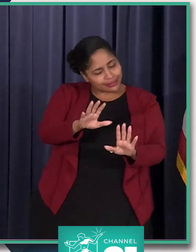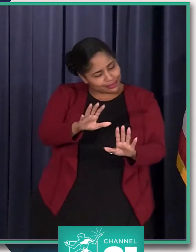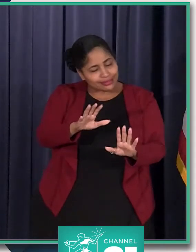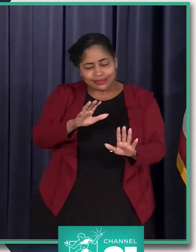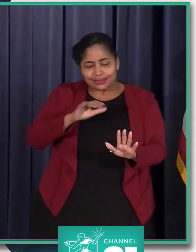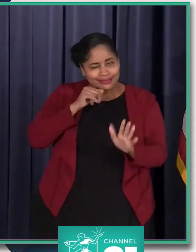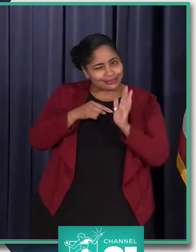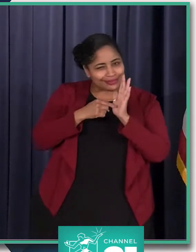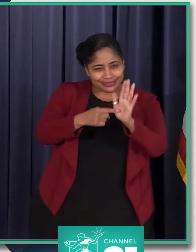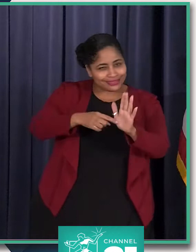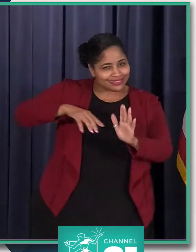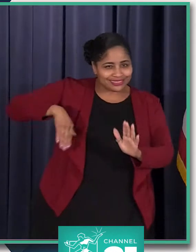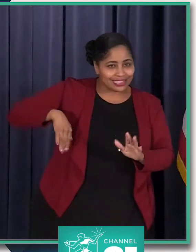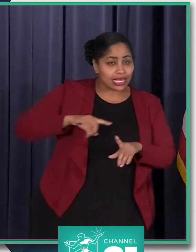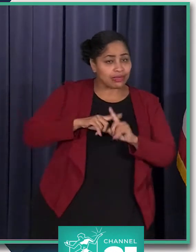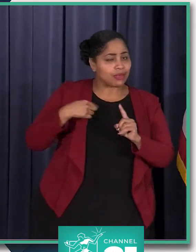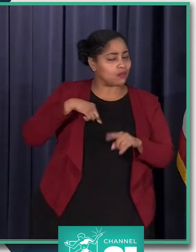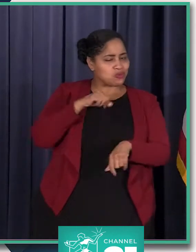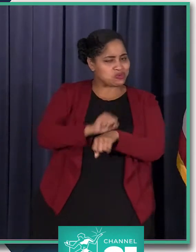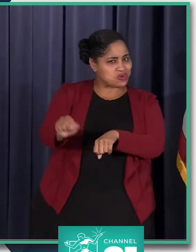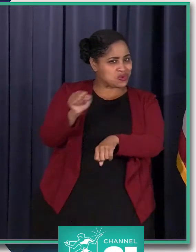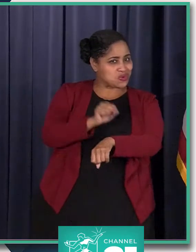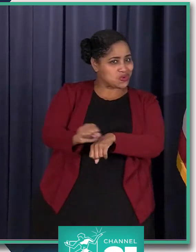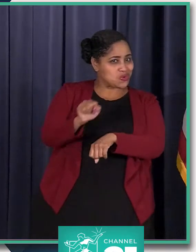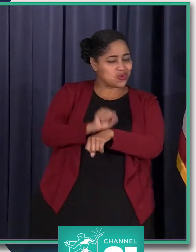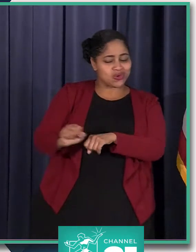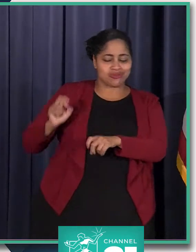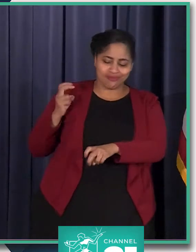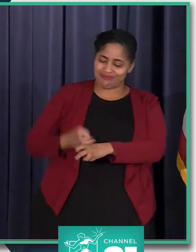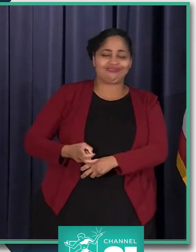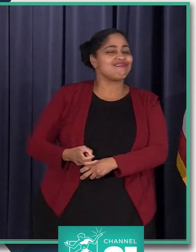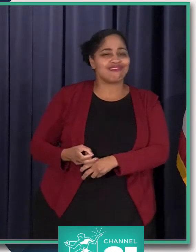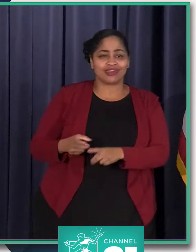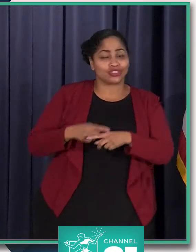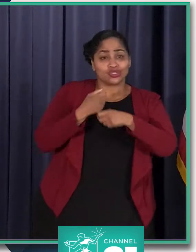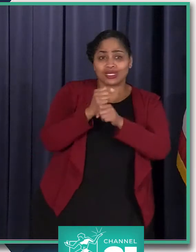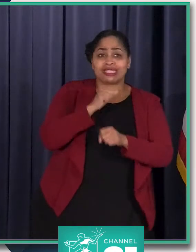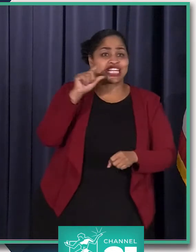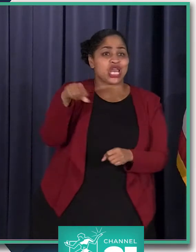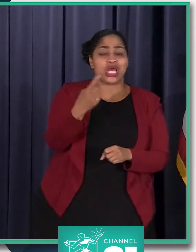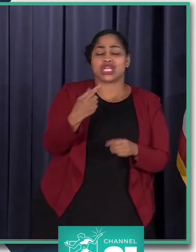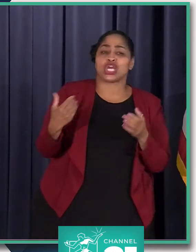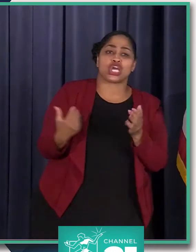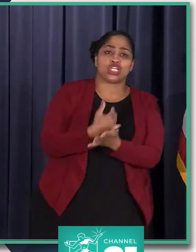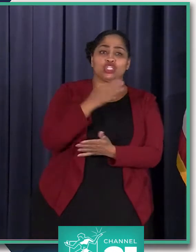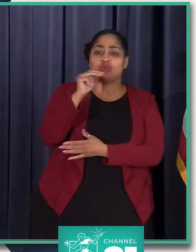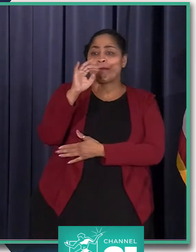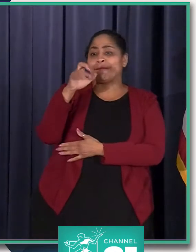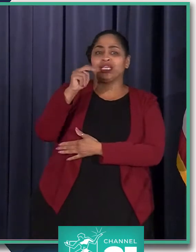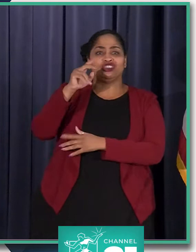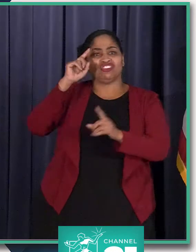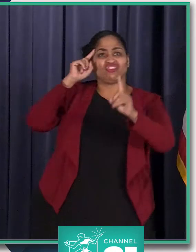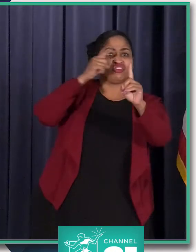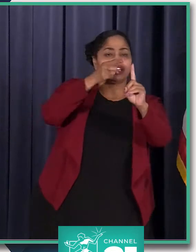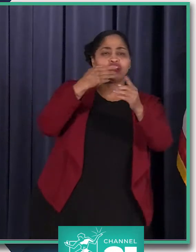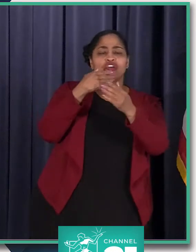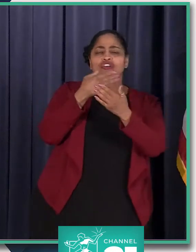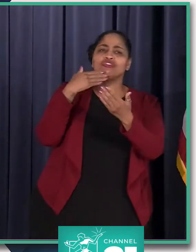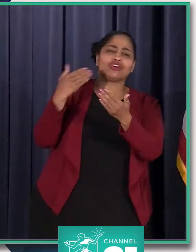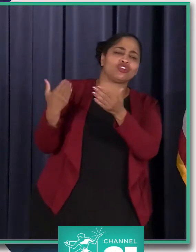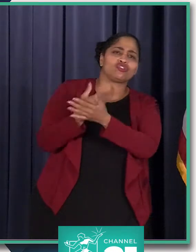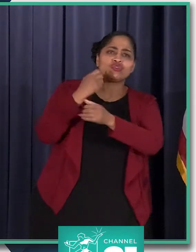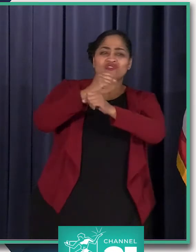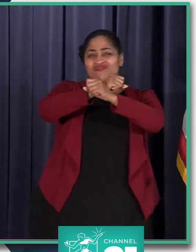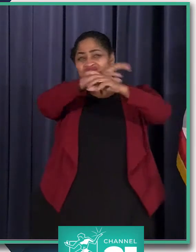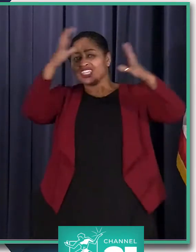but we are working diligently to create not only a new mission and a new vision, but a new strategic